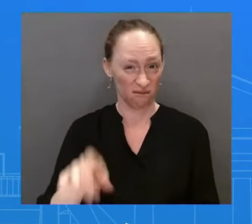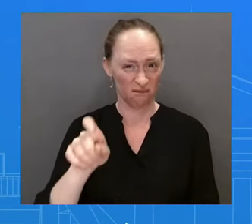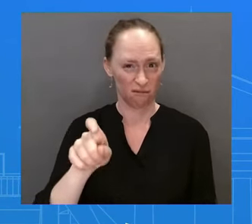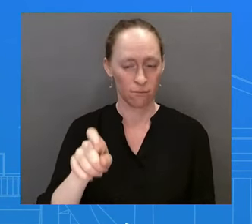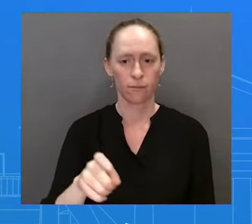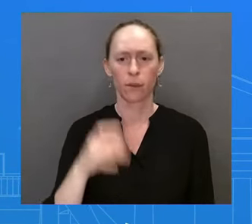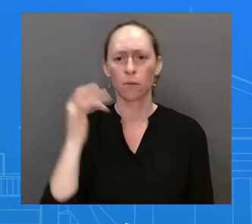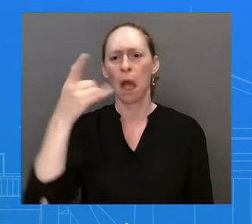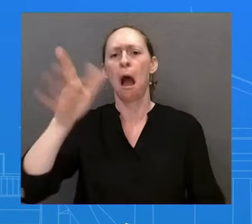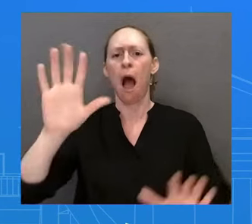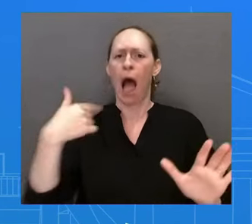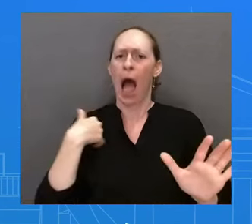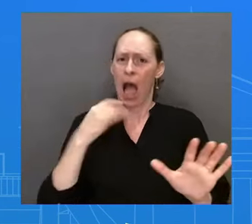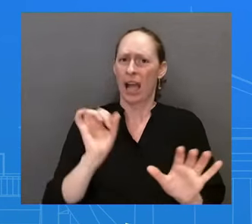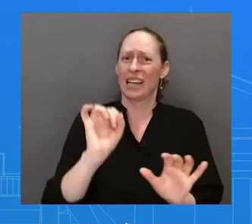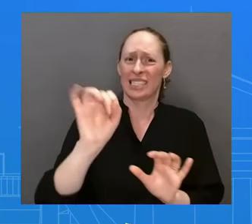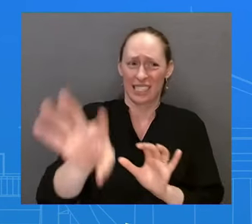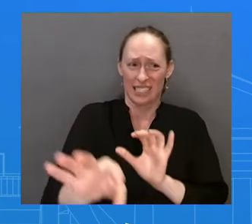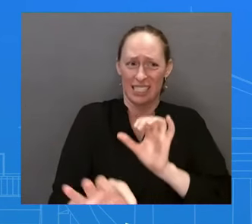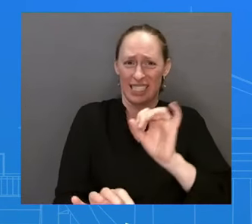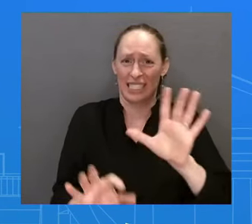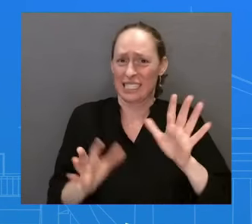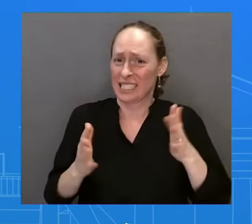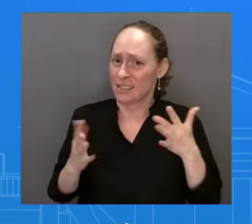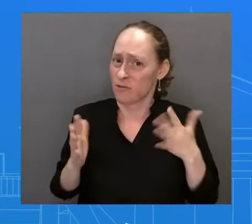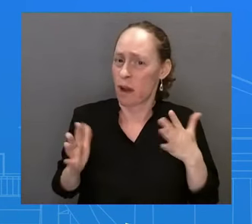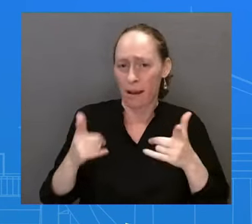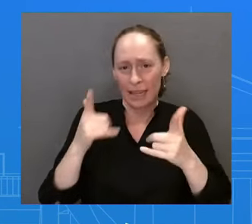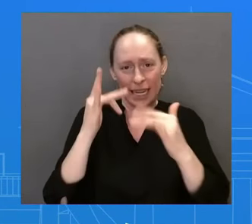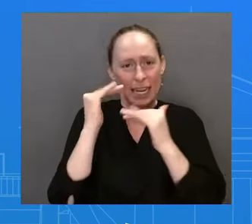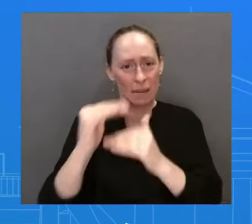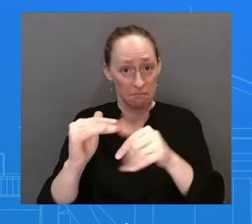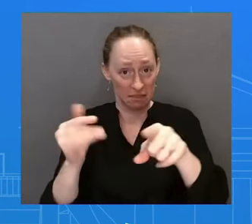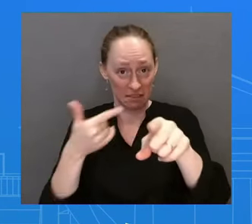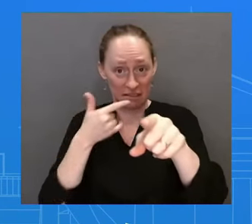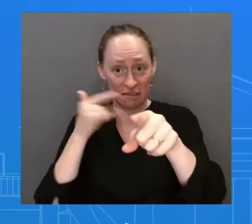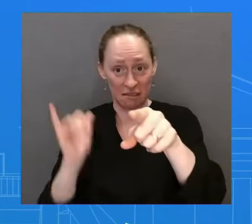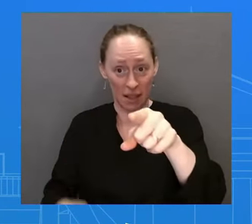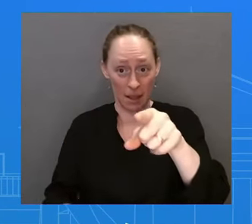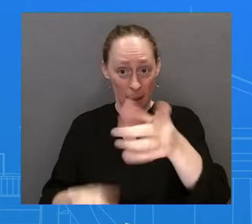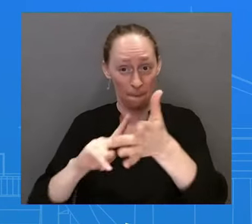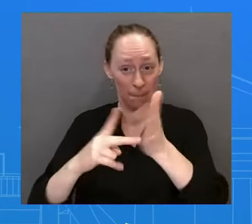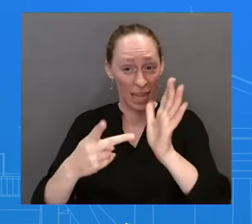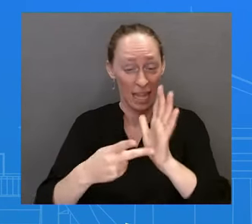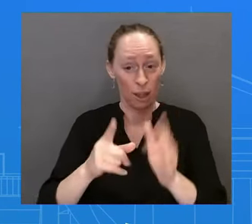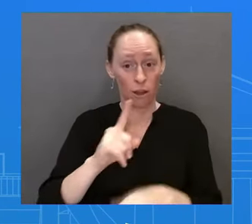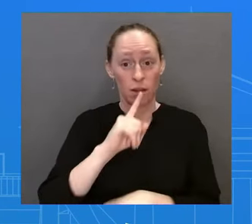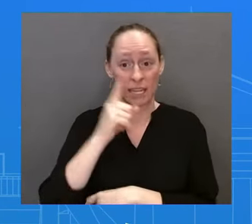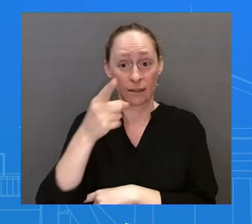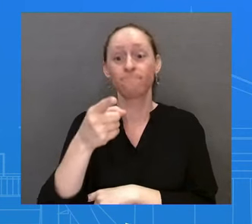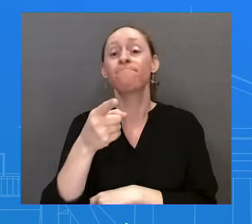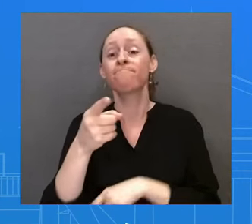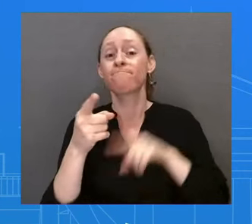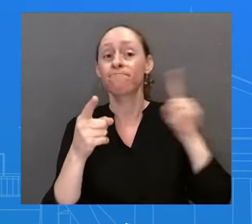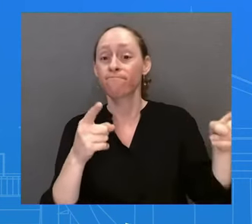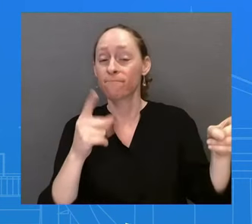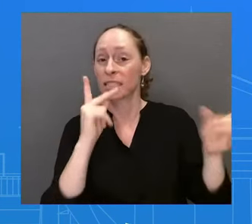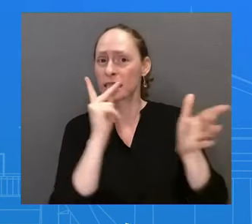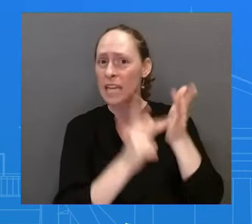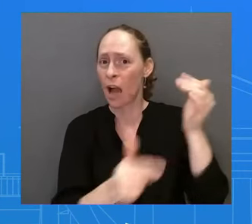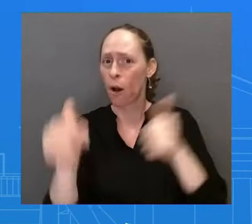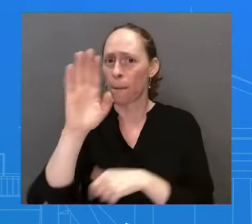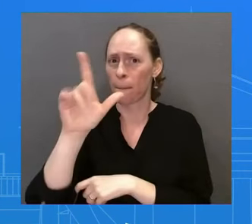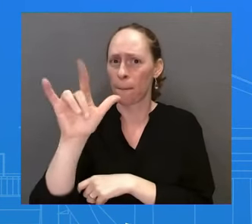statement at all related to Blinken's travel to China next week? No. And then John Ratcliffe said